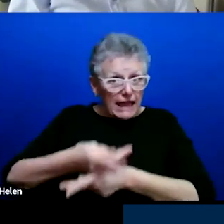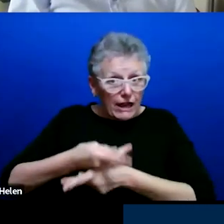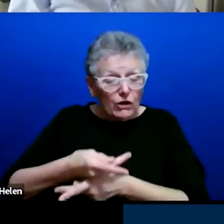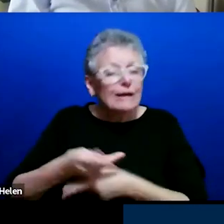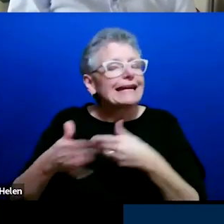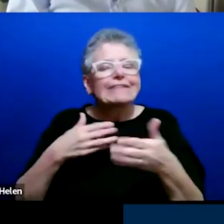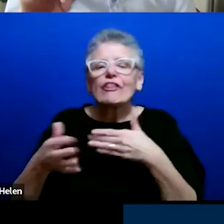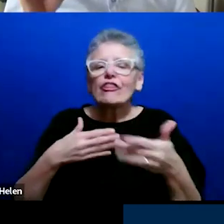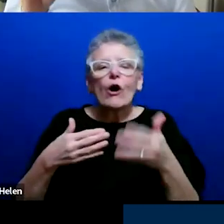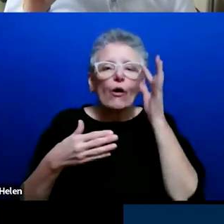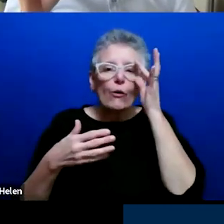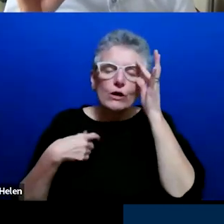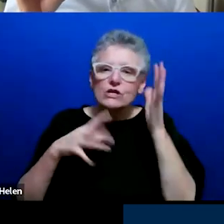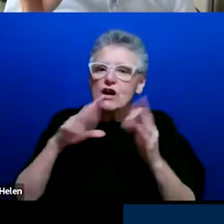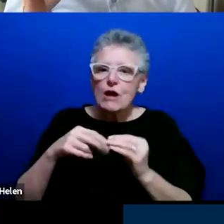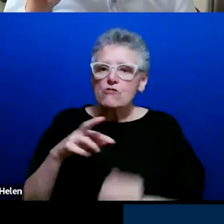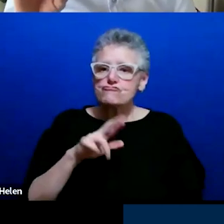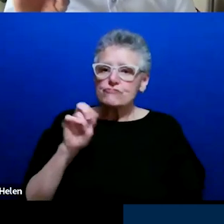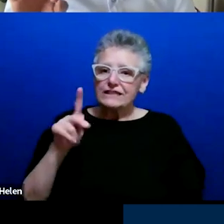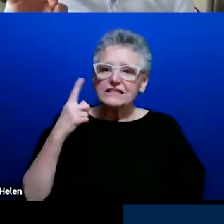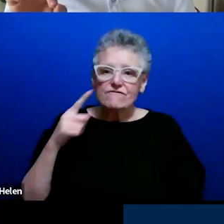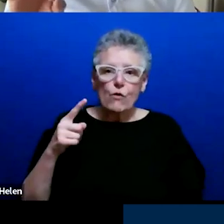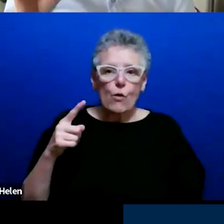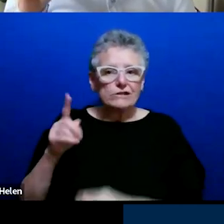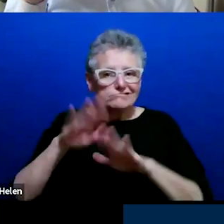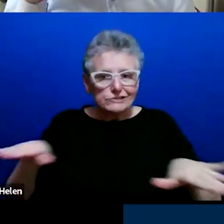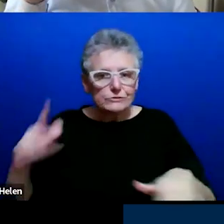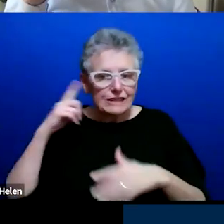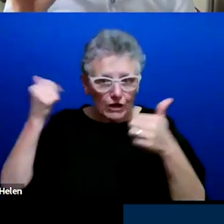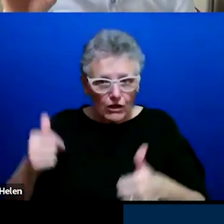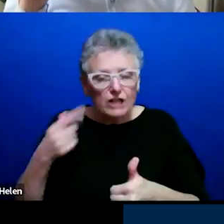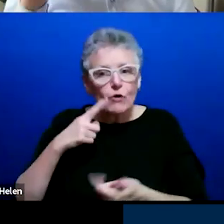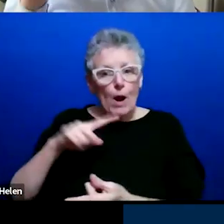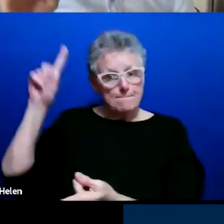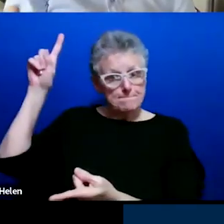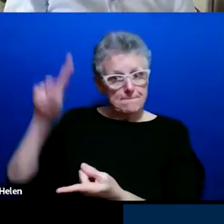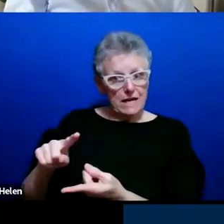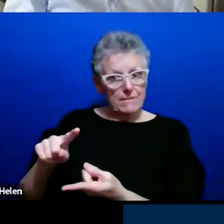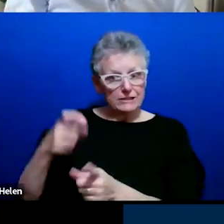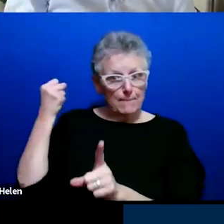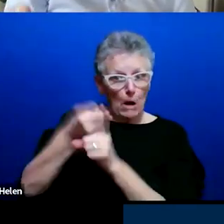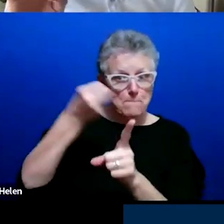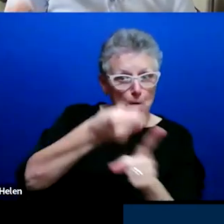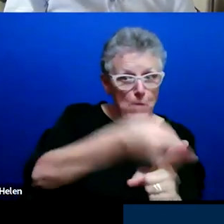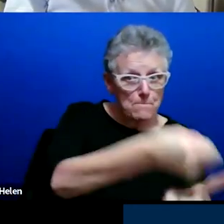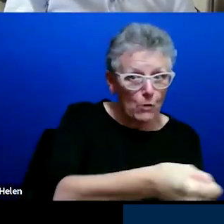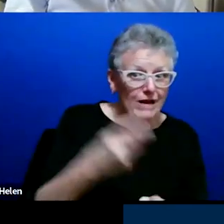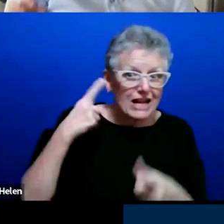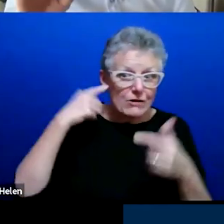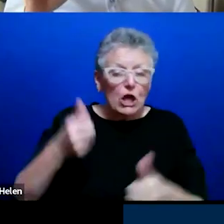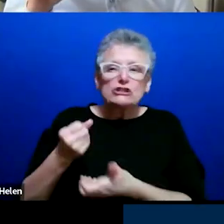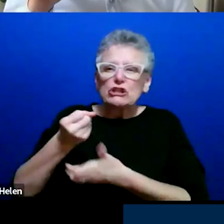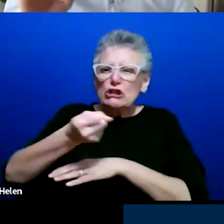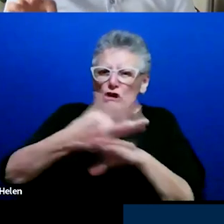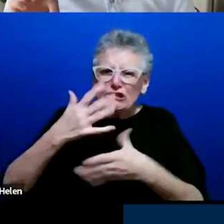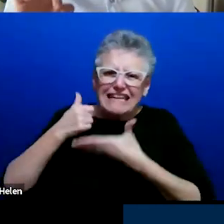Even though we're talking about risk factors for pediatric hearing loss, to minimize the cascading effects of hearing loss, early intervention